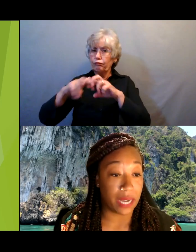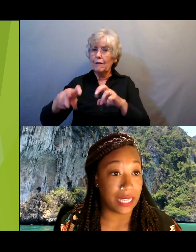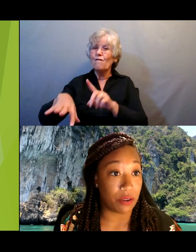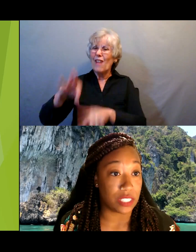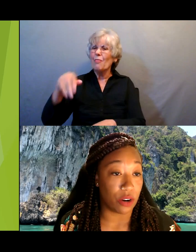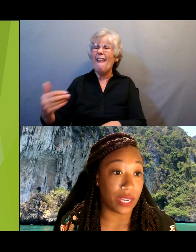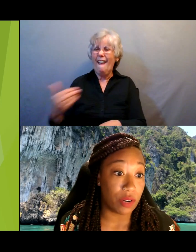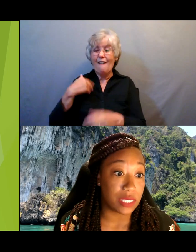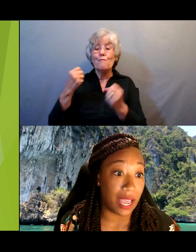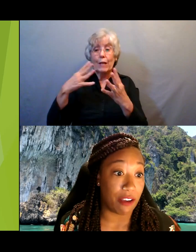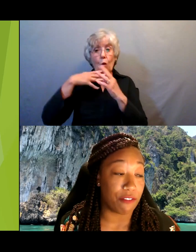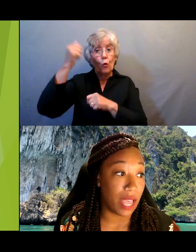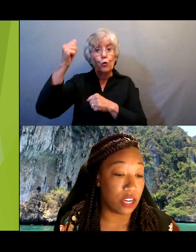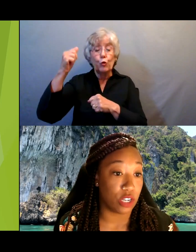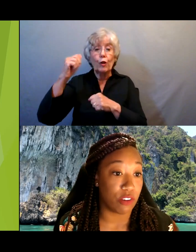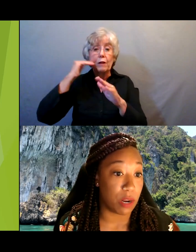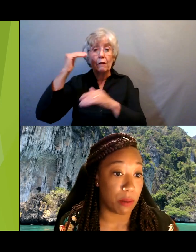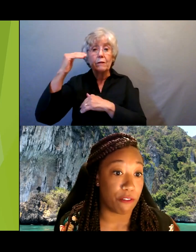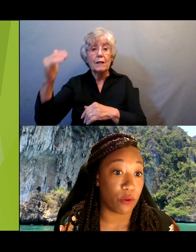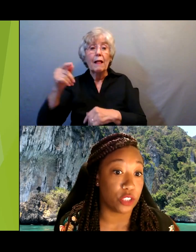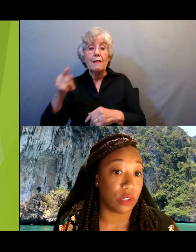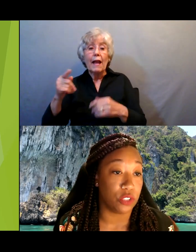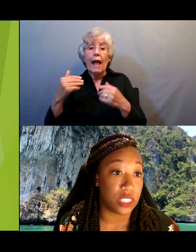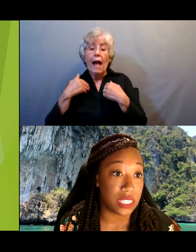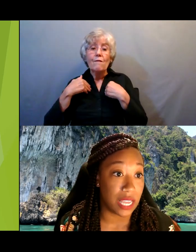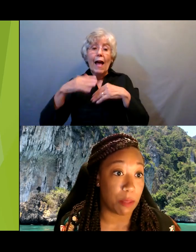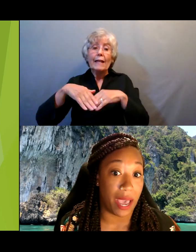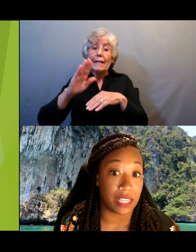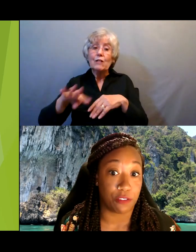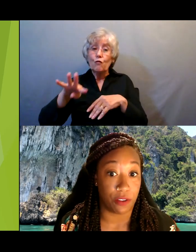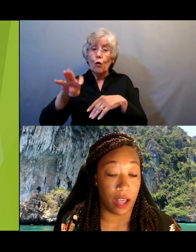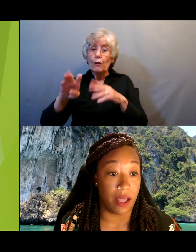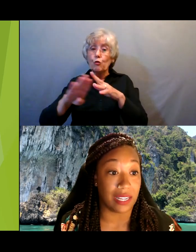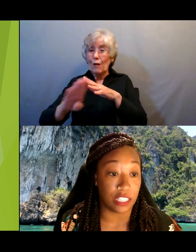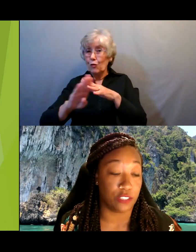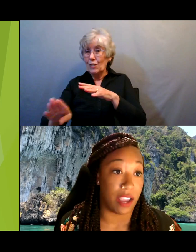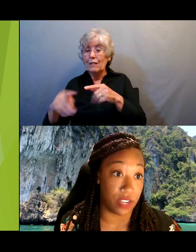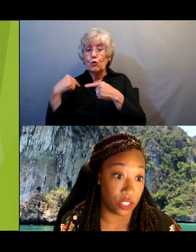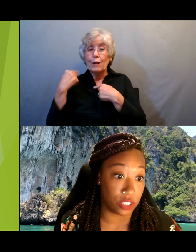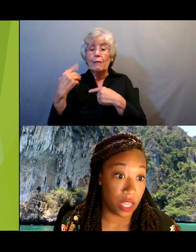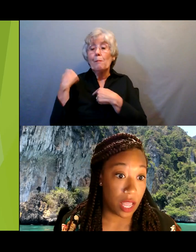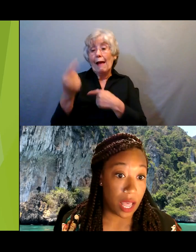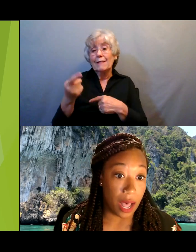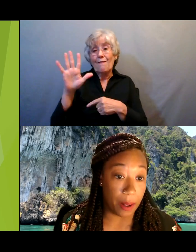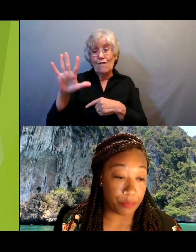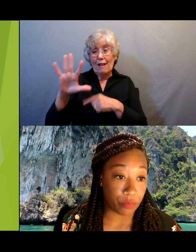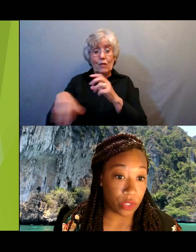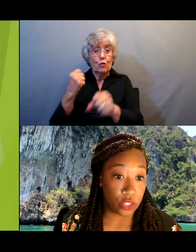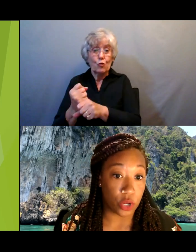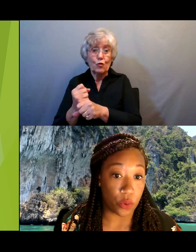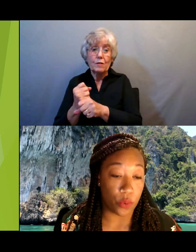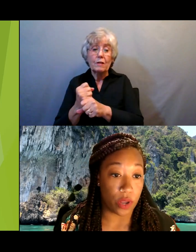refugee impacted counties are counties that have had to serve a minimum of 400 refugees in the last 5 years.